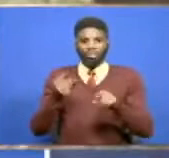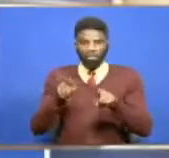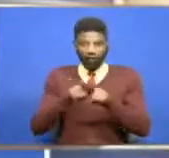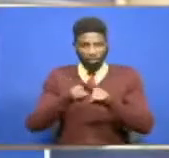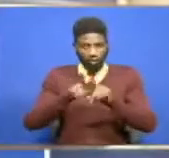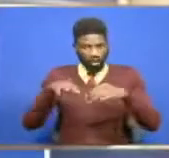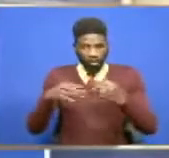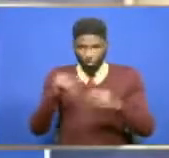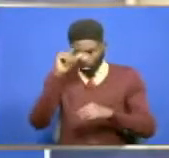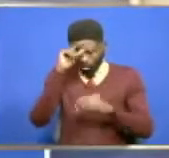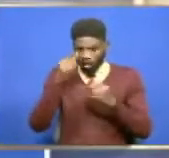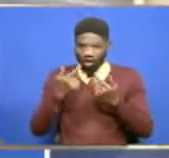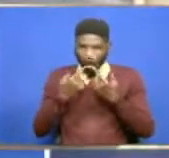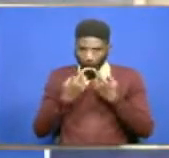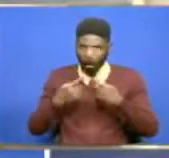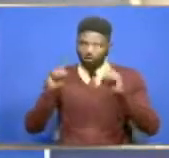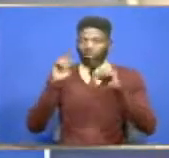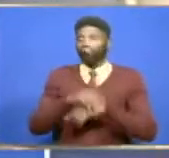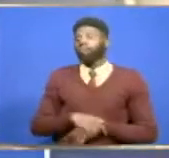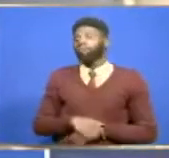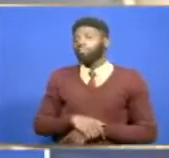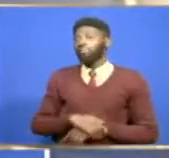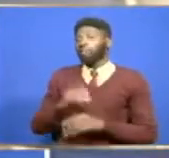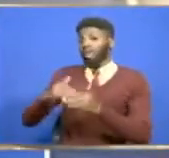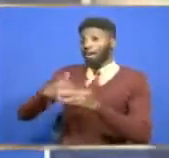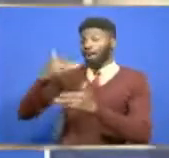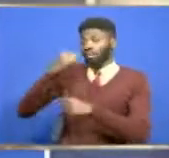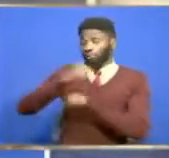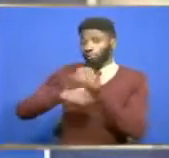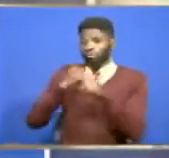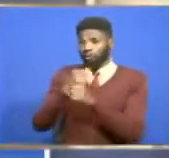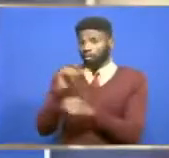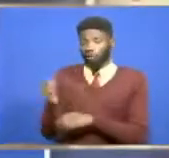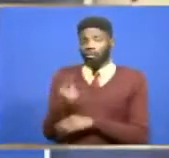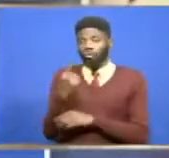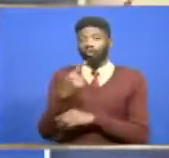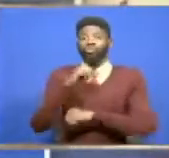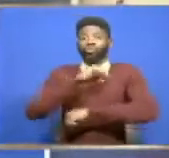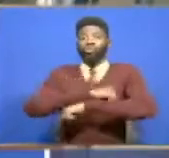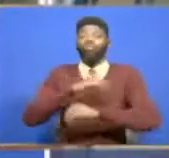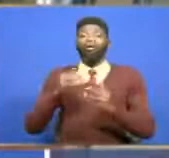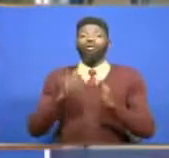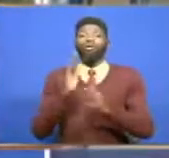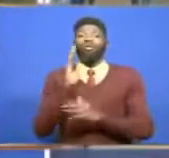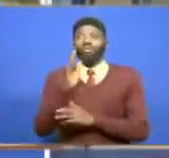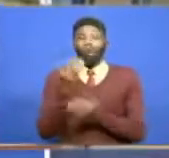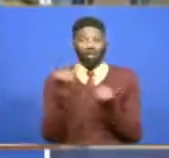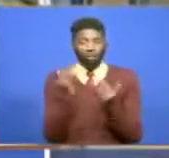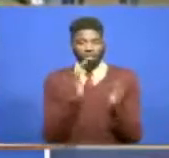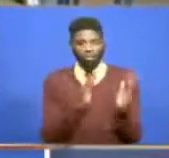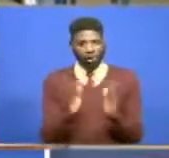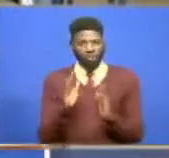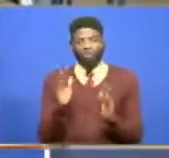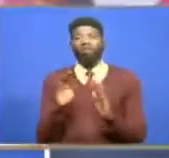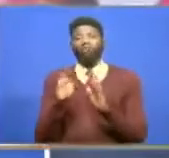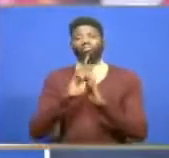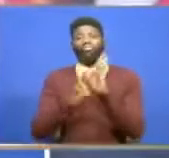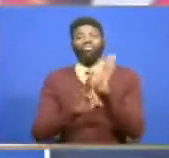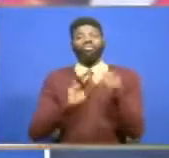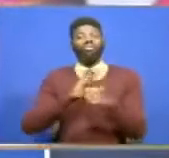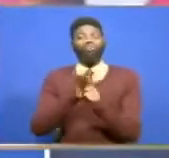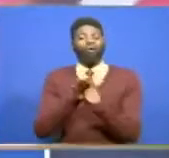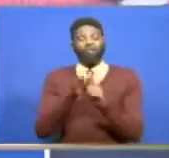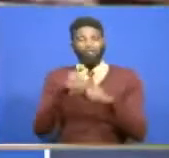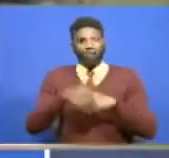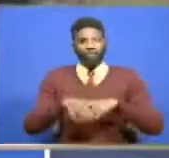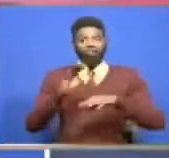With schools set to fully resume in January next year, efforts are underway to comply with the COVID-19 safety guidelines in schools. Speaking